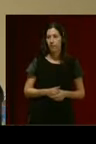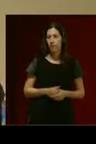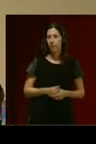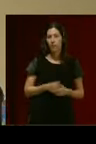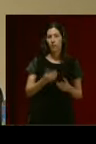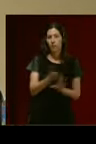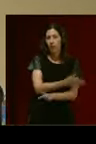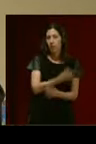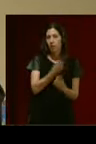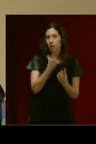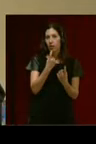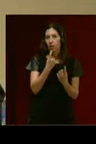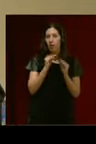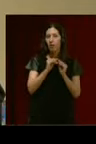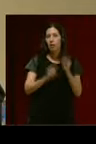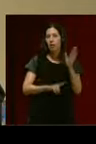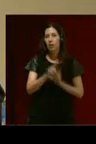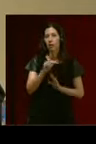But